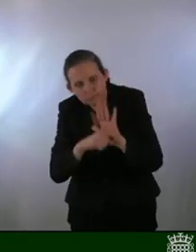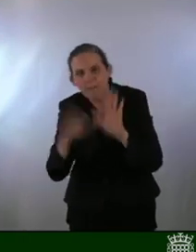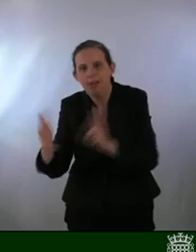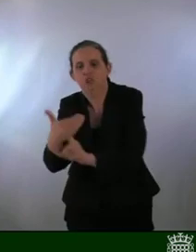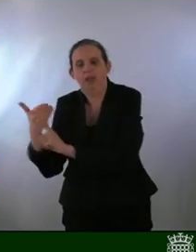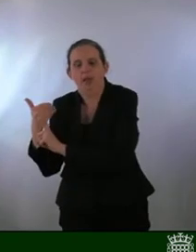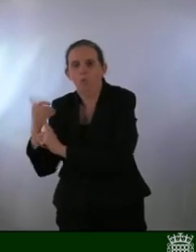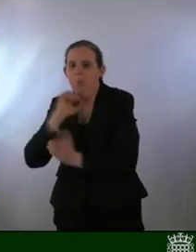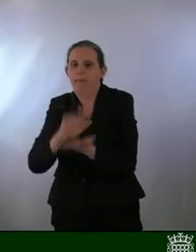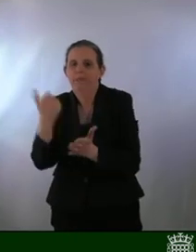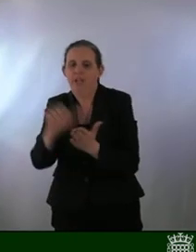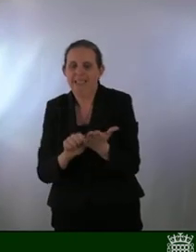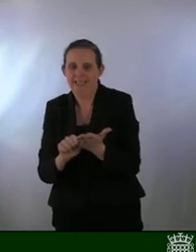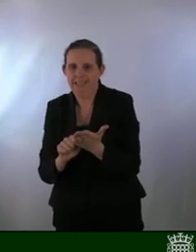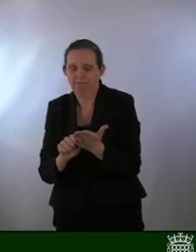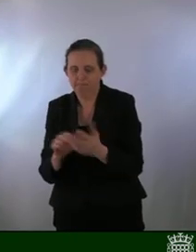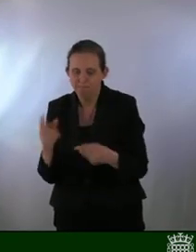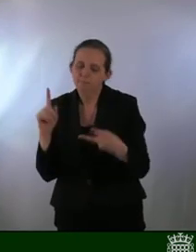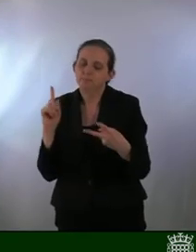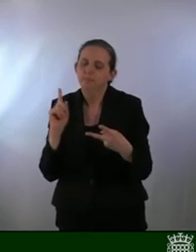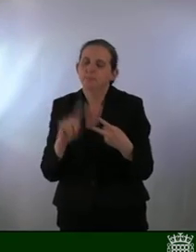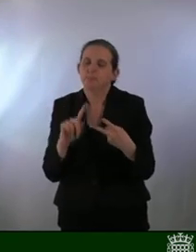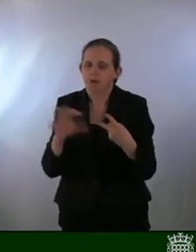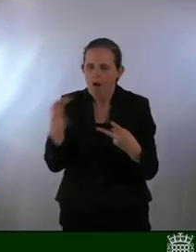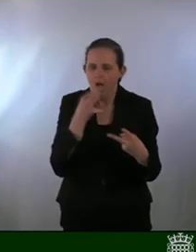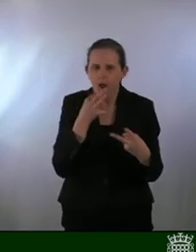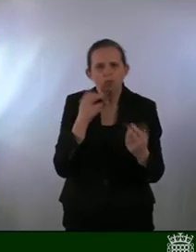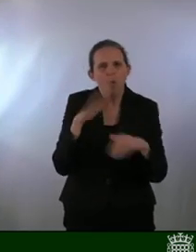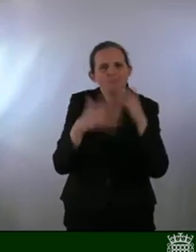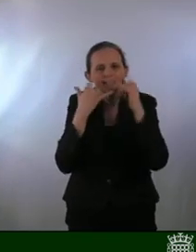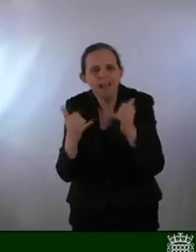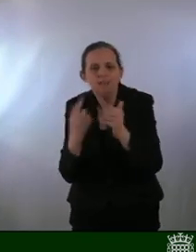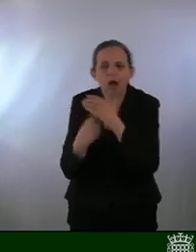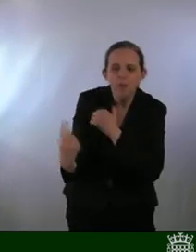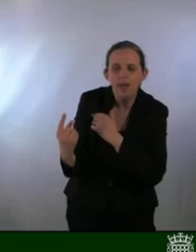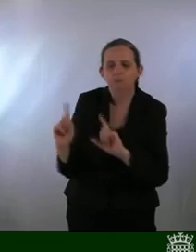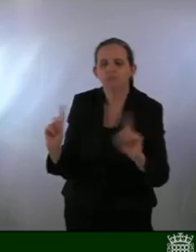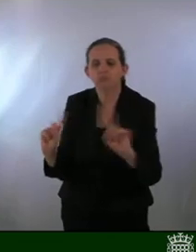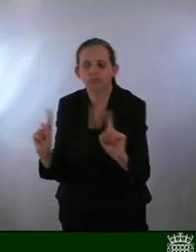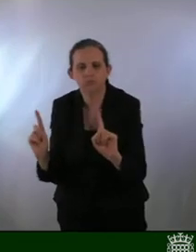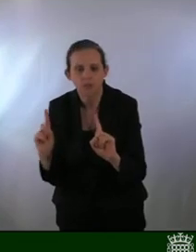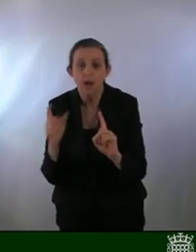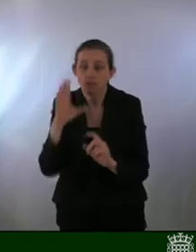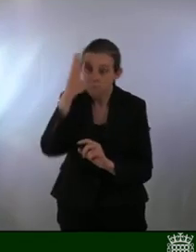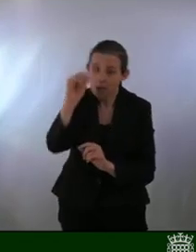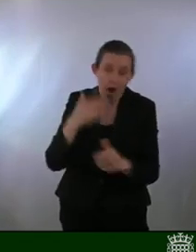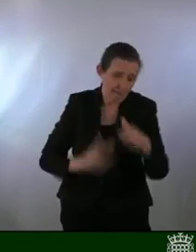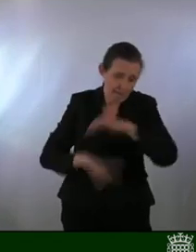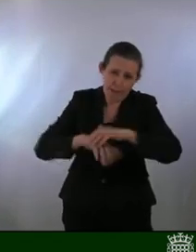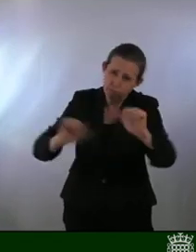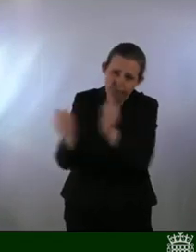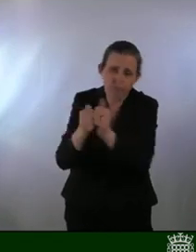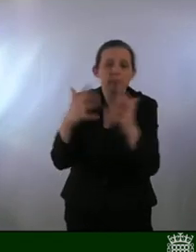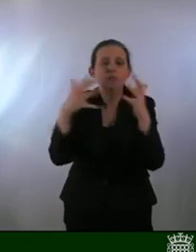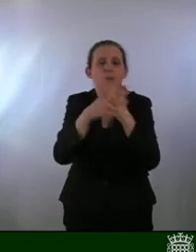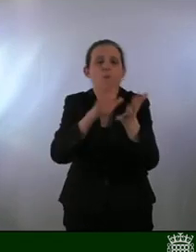shielding. On the point he makes about testing and isolating, I strongly agree with the World Health